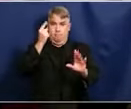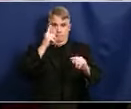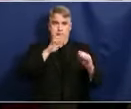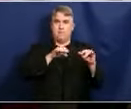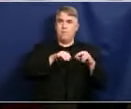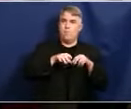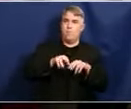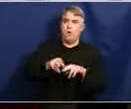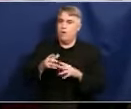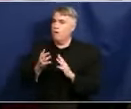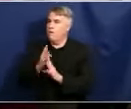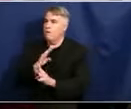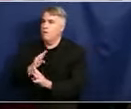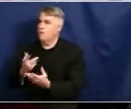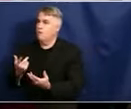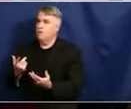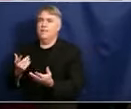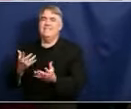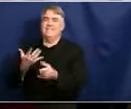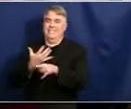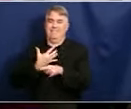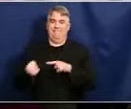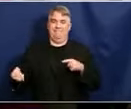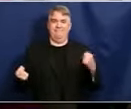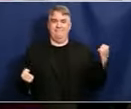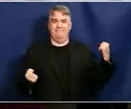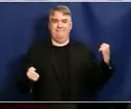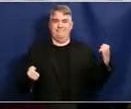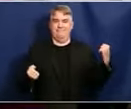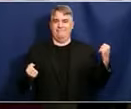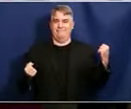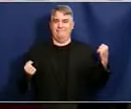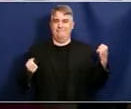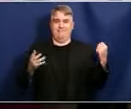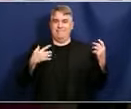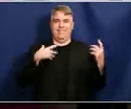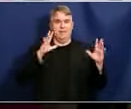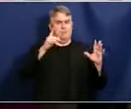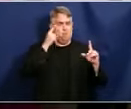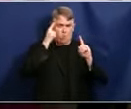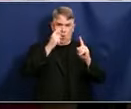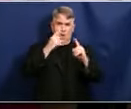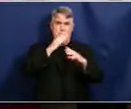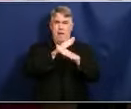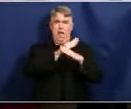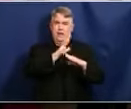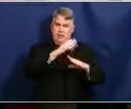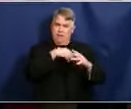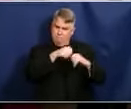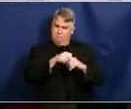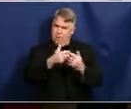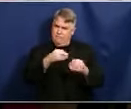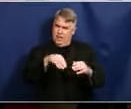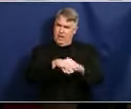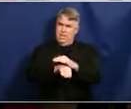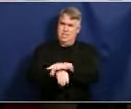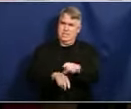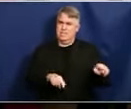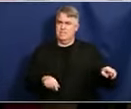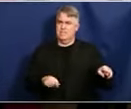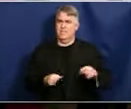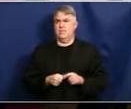what we're trying to do is really reduce barriers for our communities. So I'm proud to say that they've been successful, and we're going to continue to work on